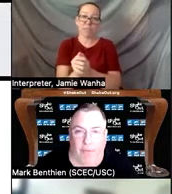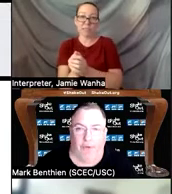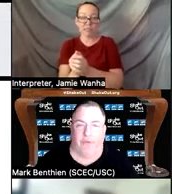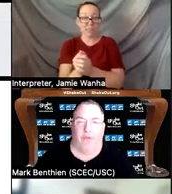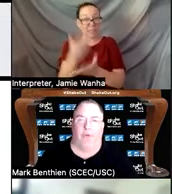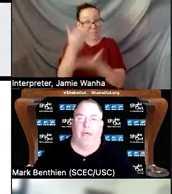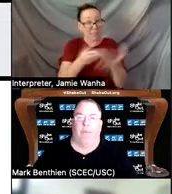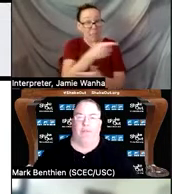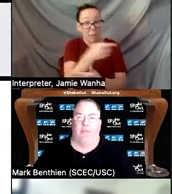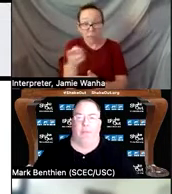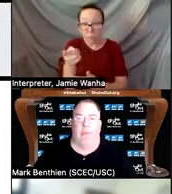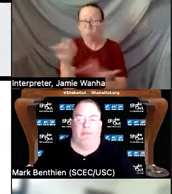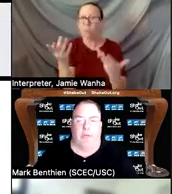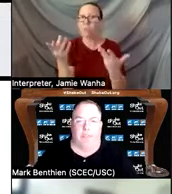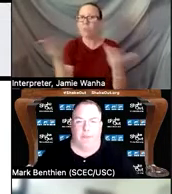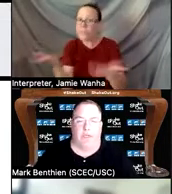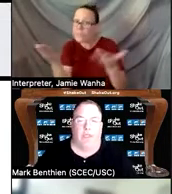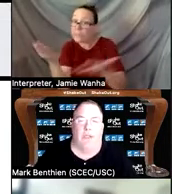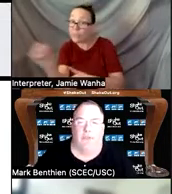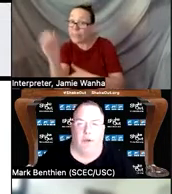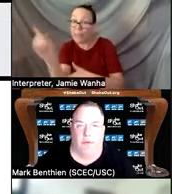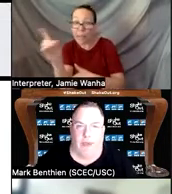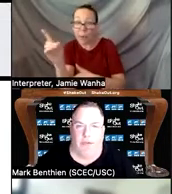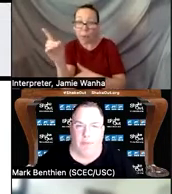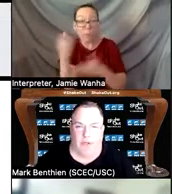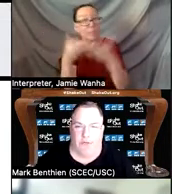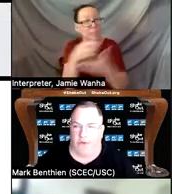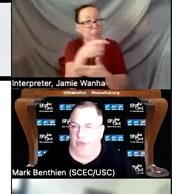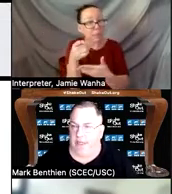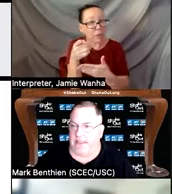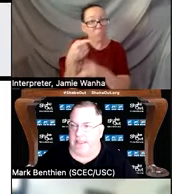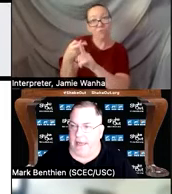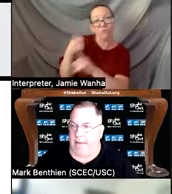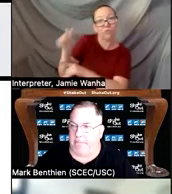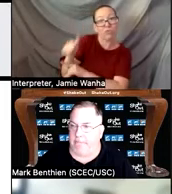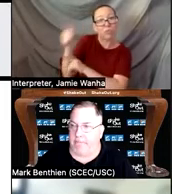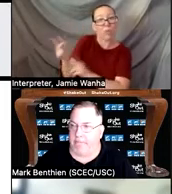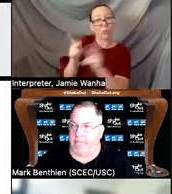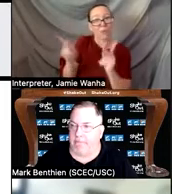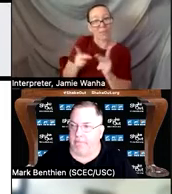would assume most of you, but some of you may be from elsewhere. So thank you very much for joining us today.